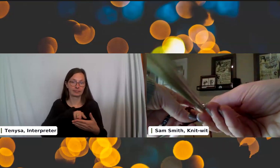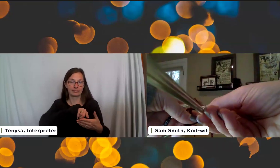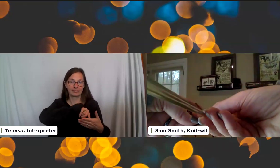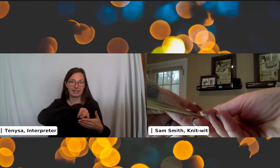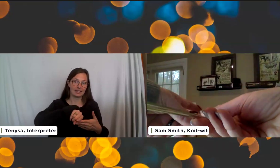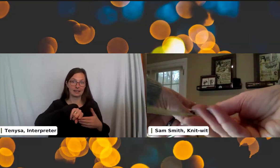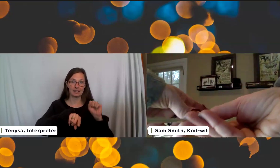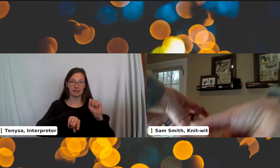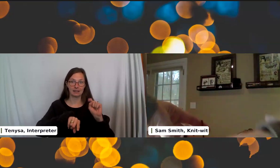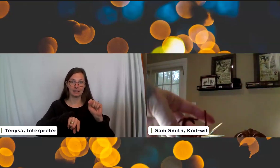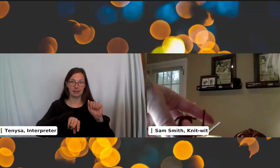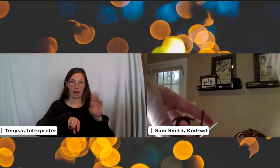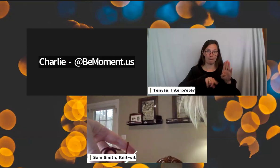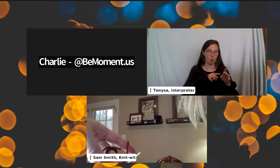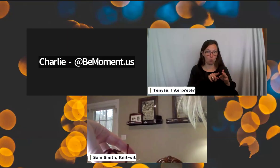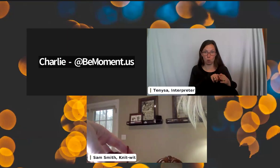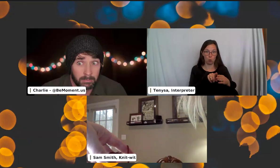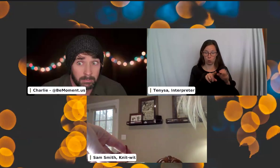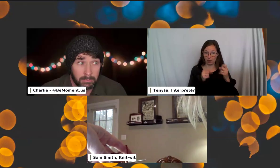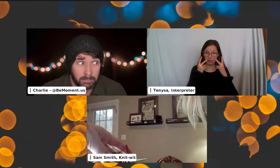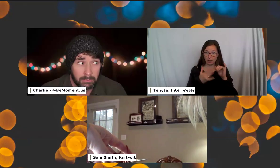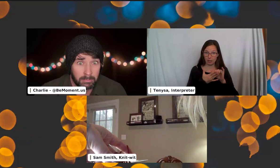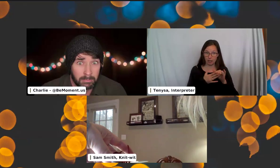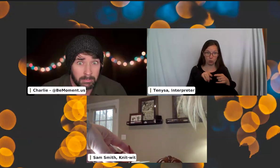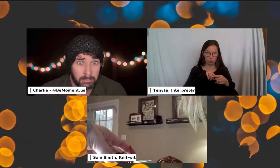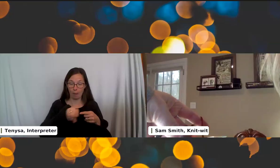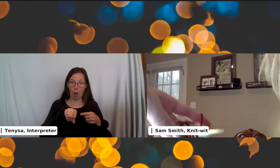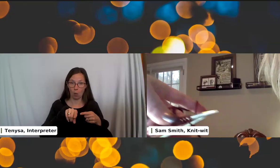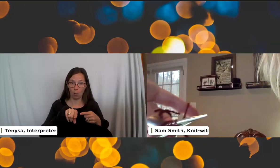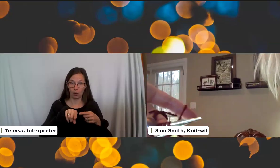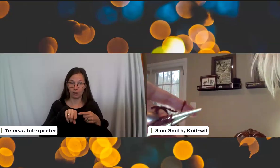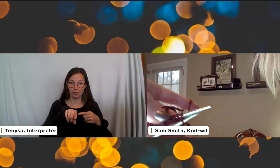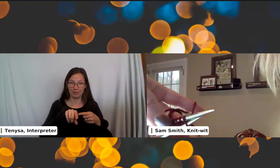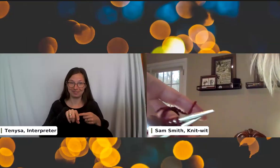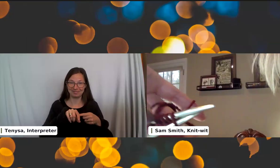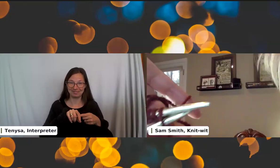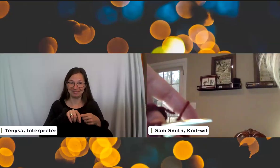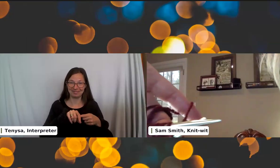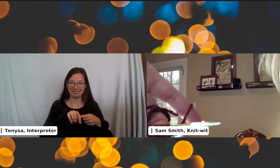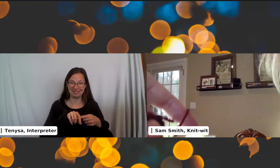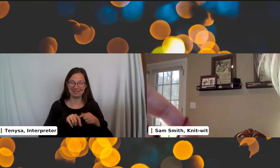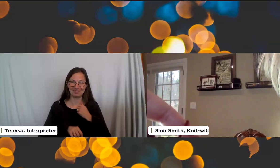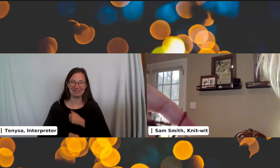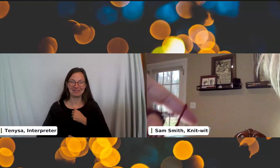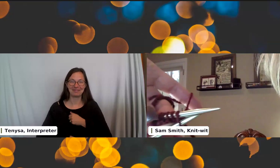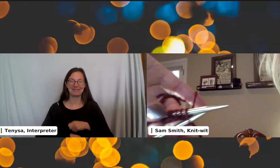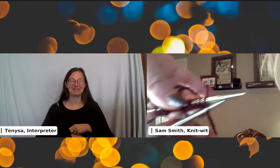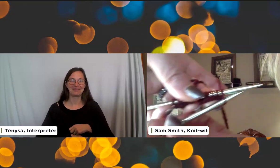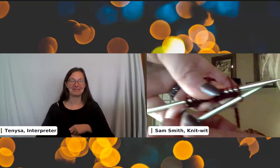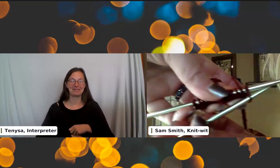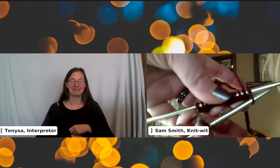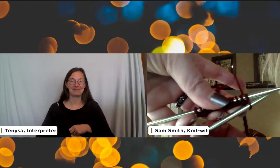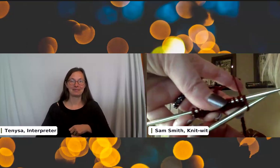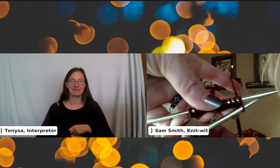right through the hole. Okay. Can you see that? go right through the stitch. Just the, sorry. Can we,